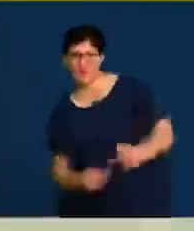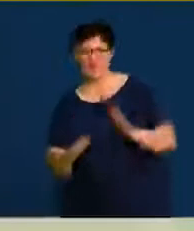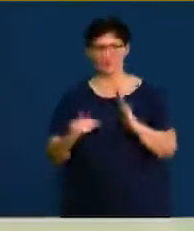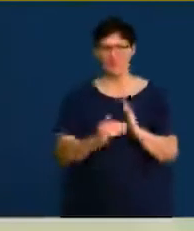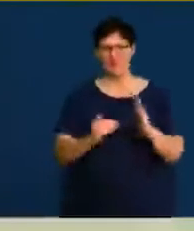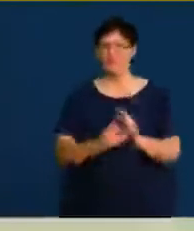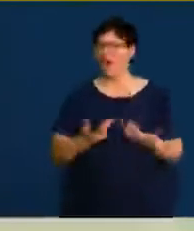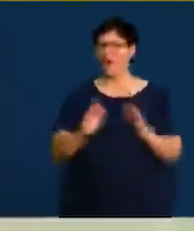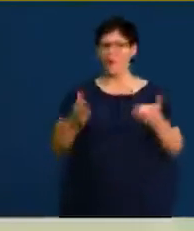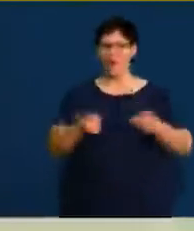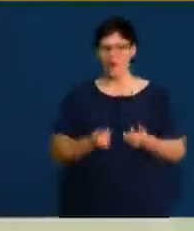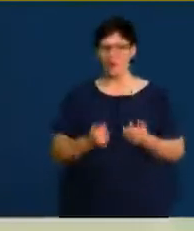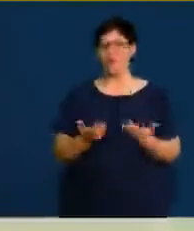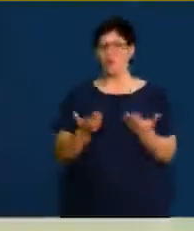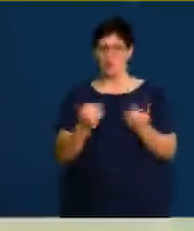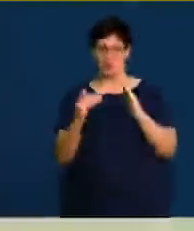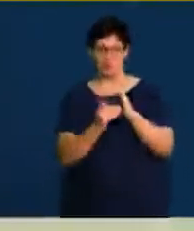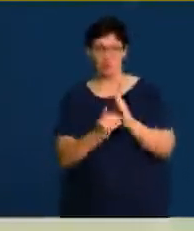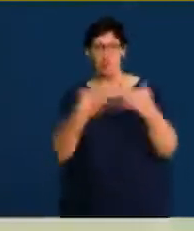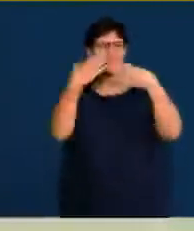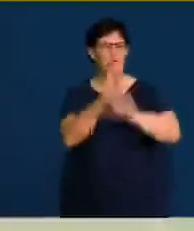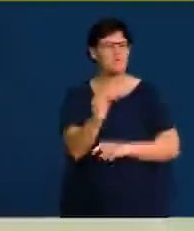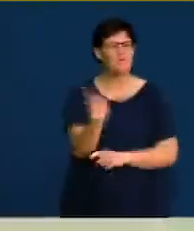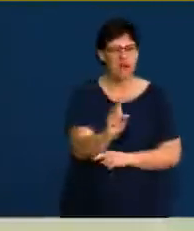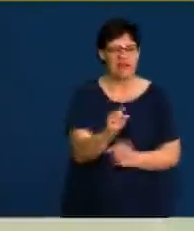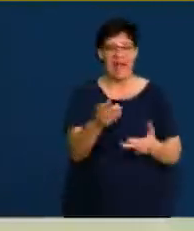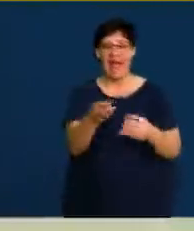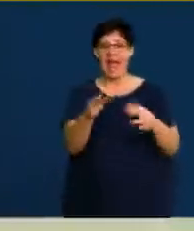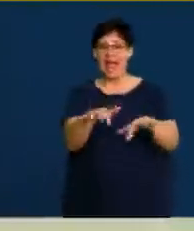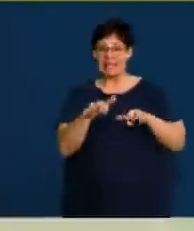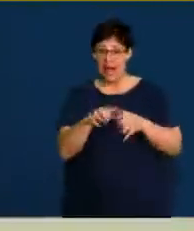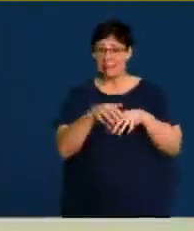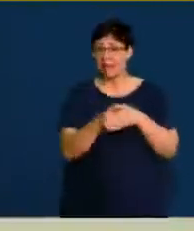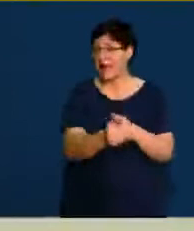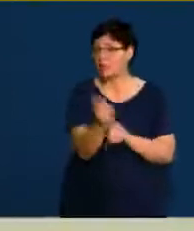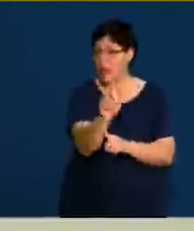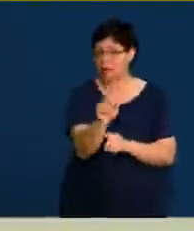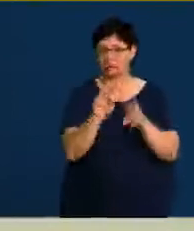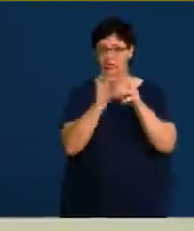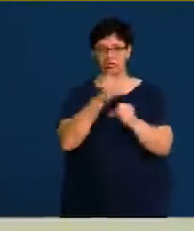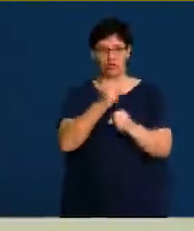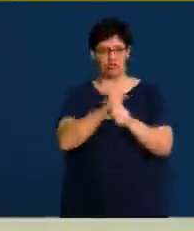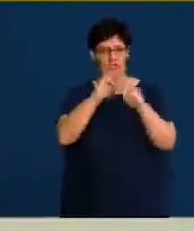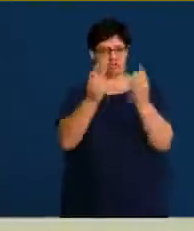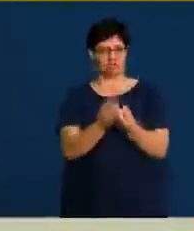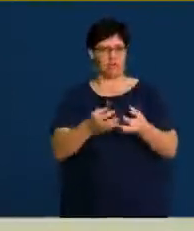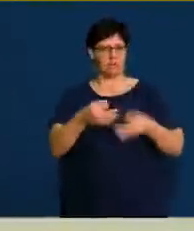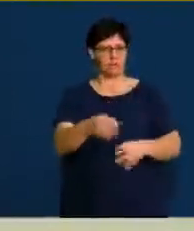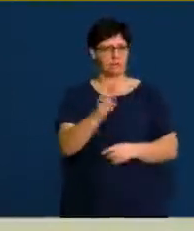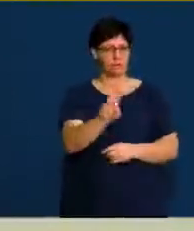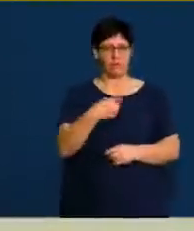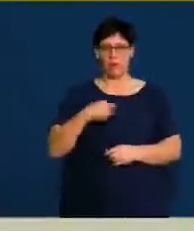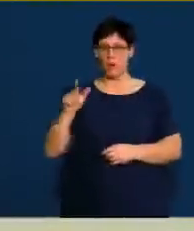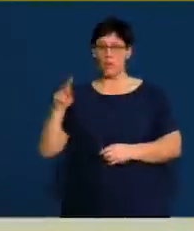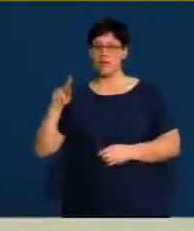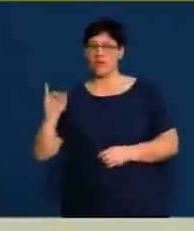Matrix, and welcome to Was a Matrix. Today we're focusing on your exam guide for Geography Paper 2. My name is Looney and I'll